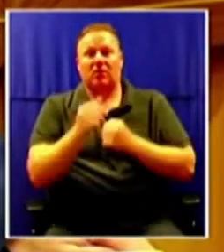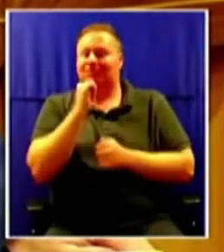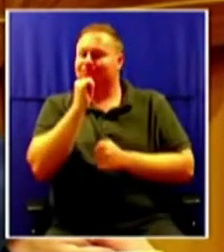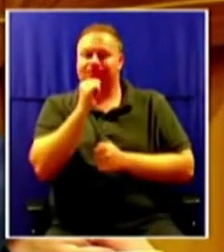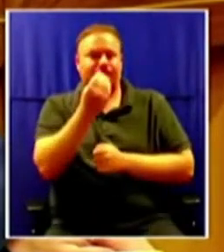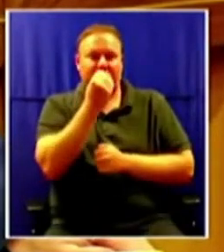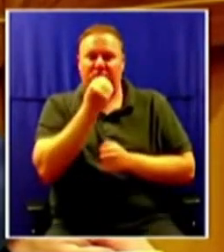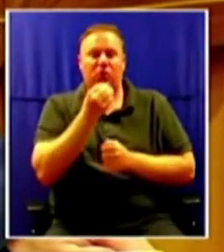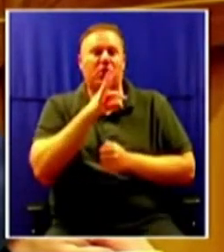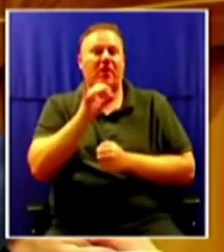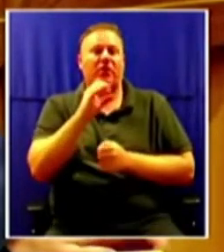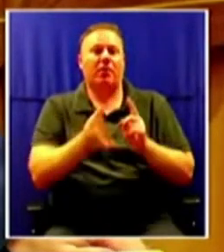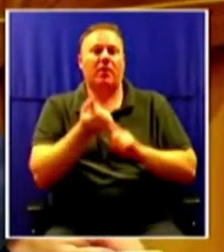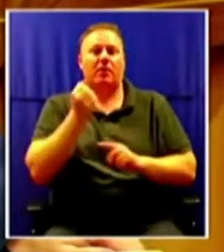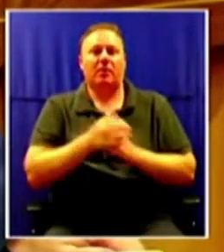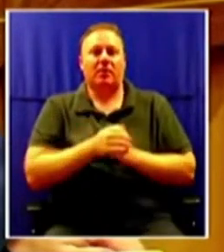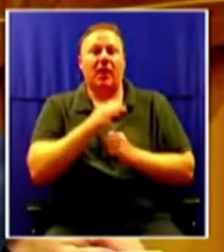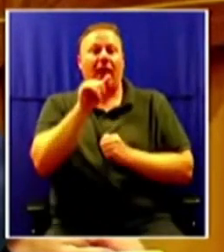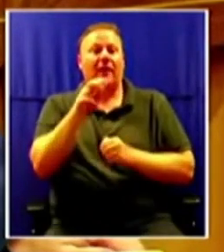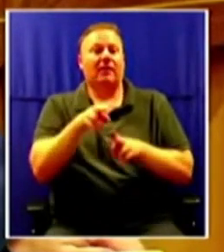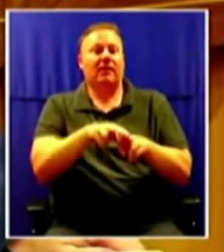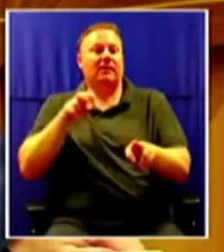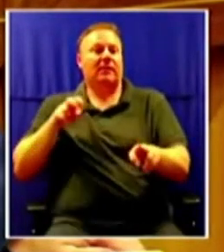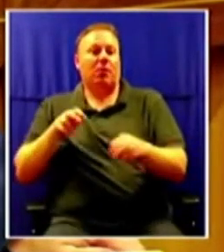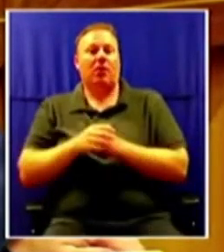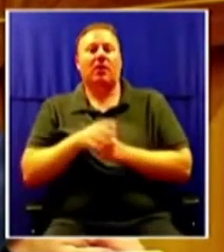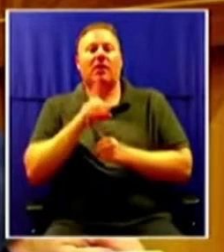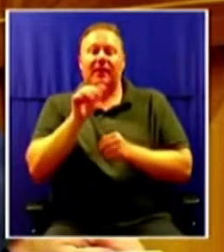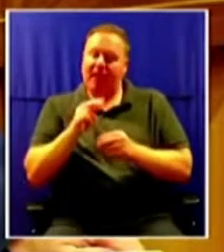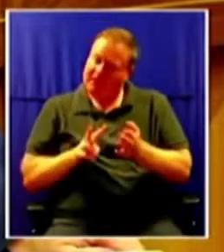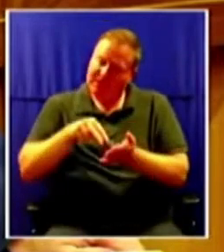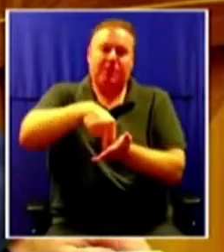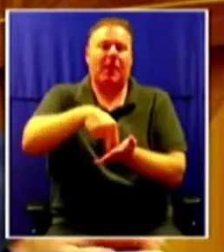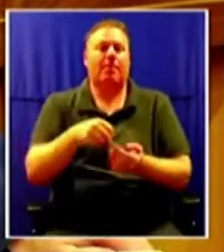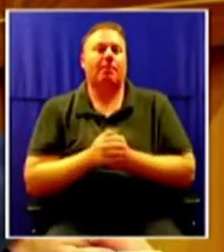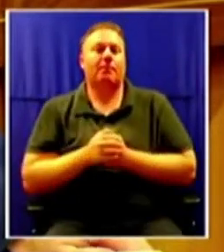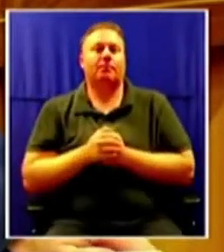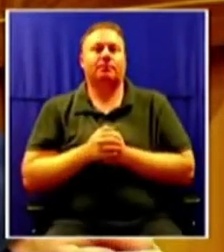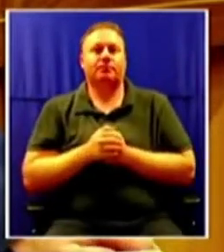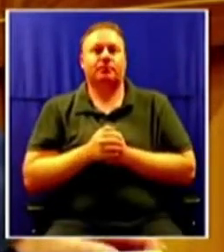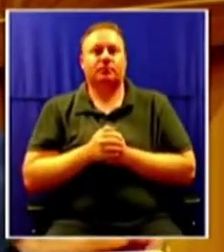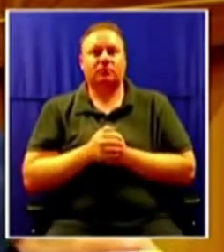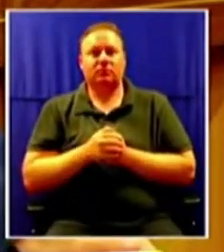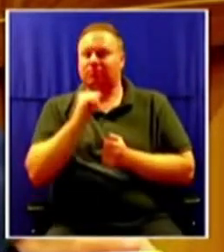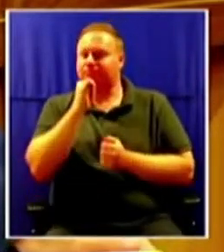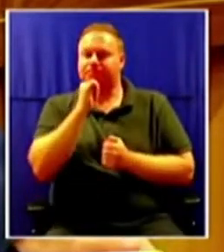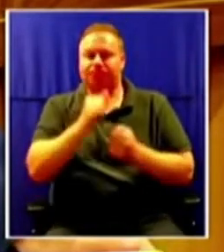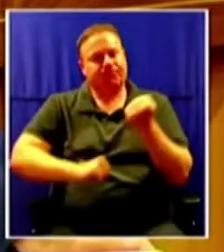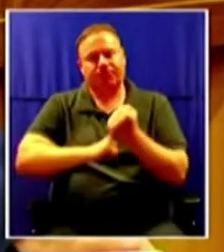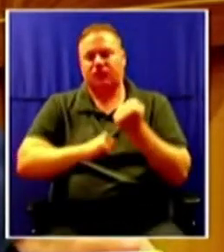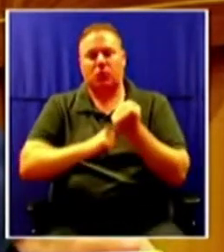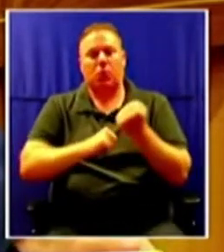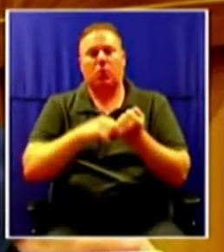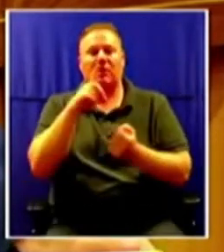day, the ANC stepped away and the DA stepped up. Instead of supporting a DA Western Cape